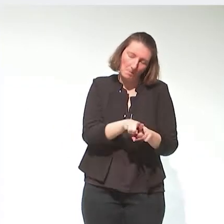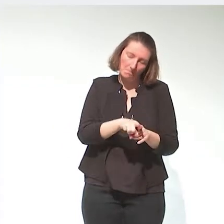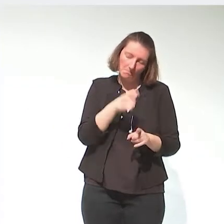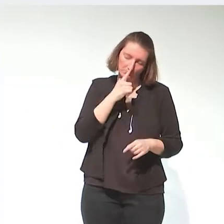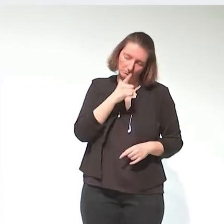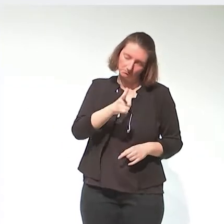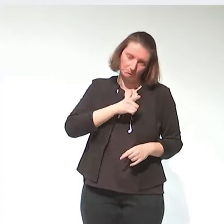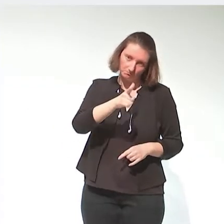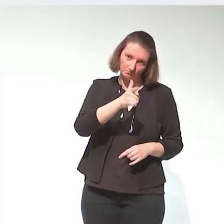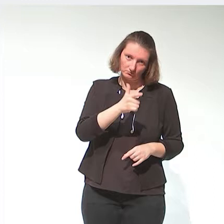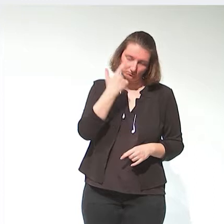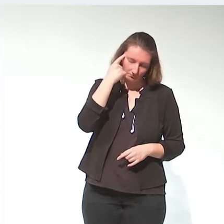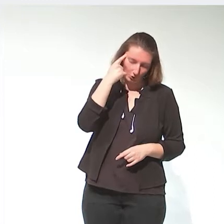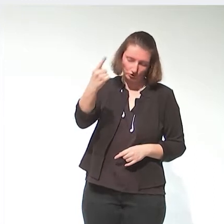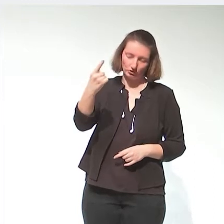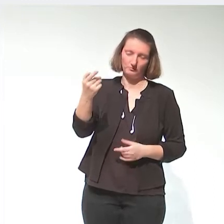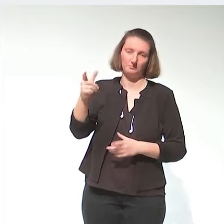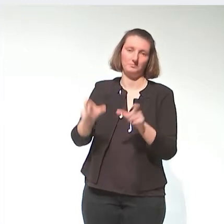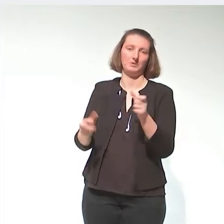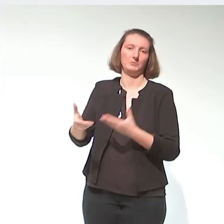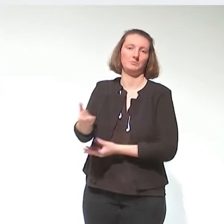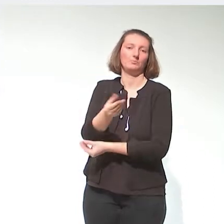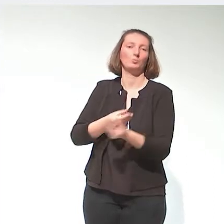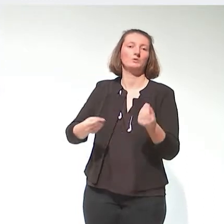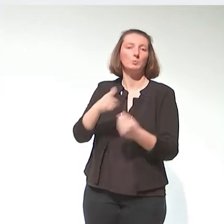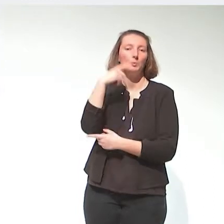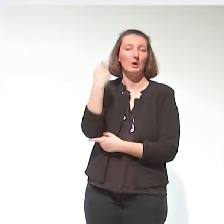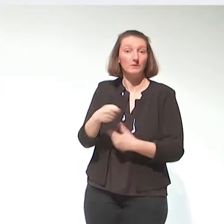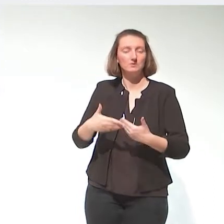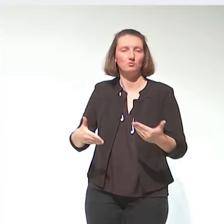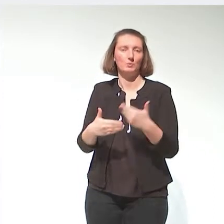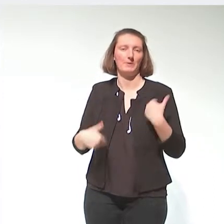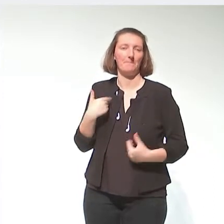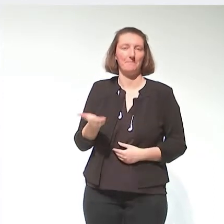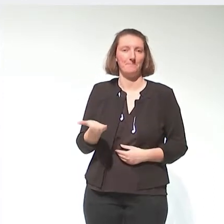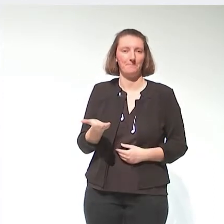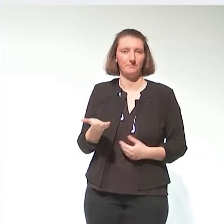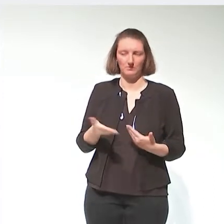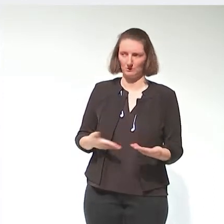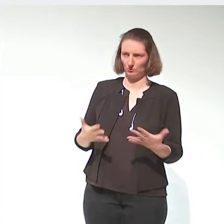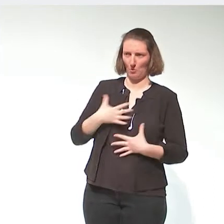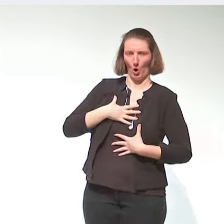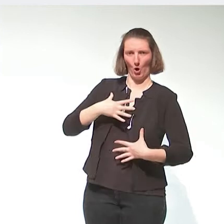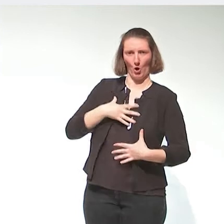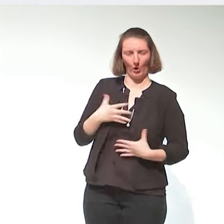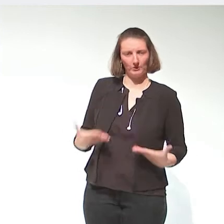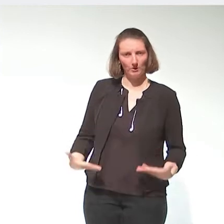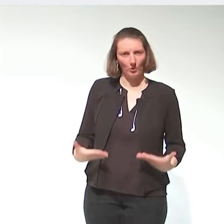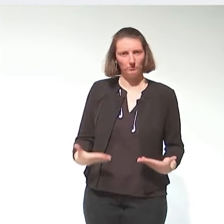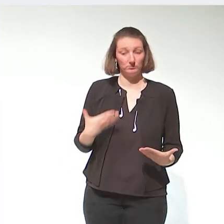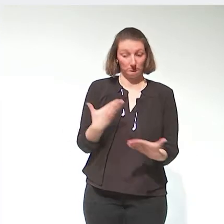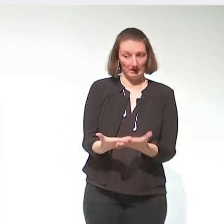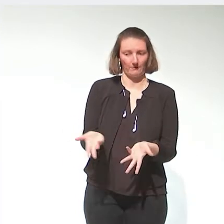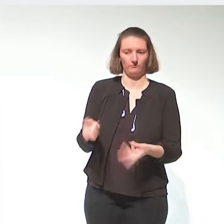particular concern, and I'm sure that you all share it. I have a particular concern for Ukrainians with disabilities who currently live